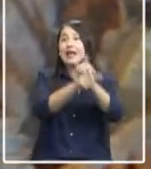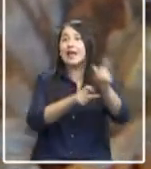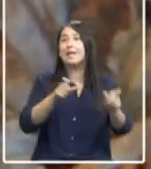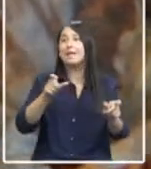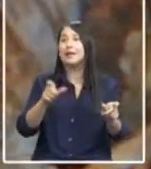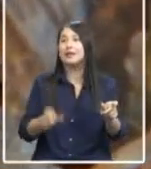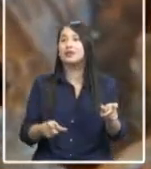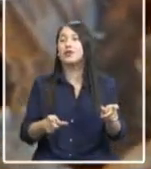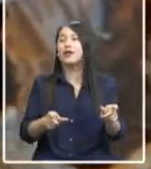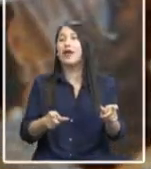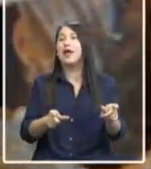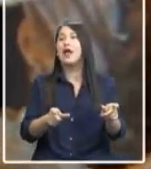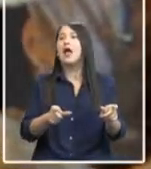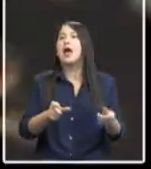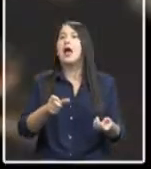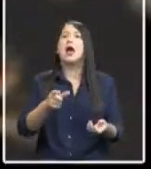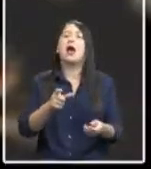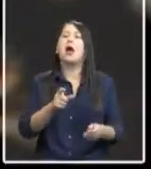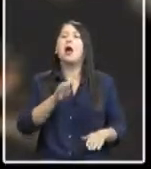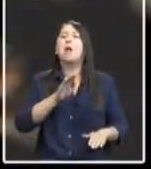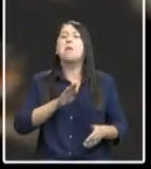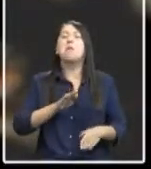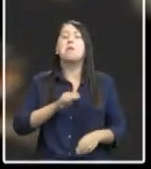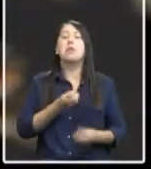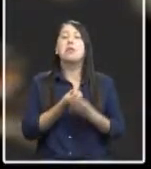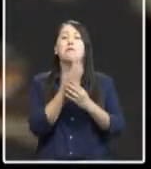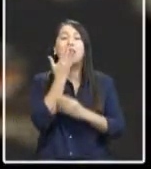foot without even noticing it.